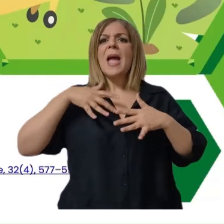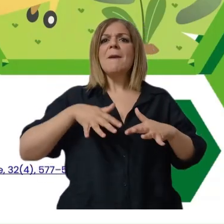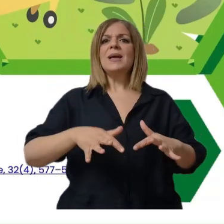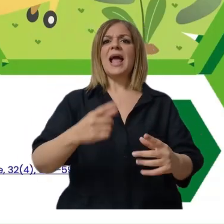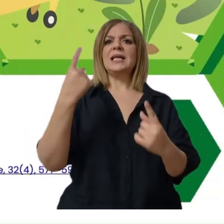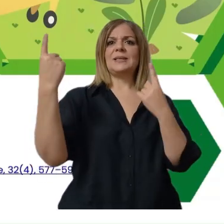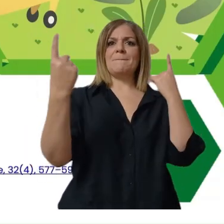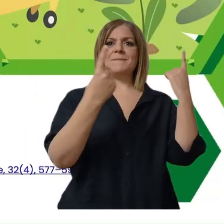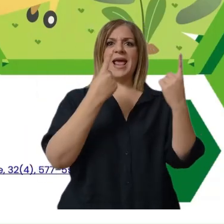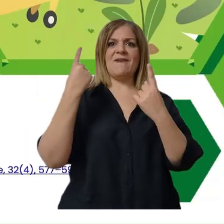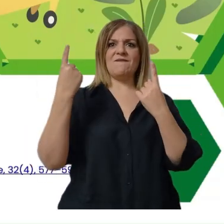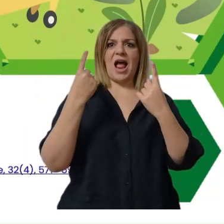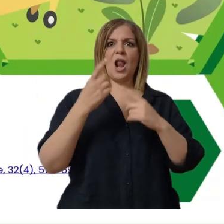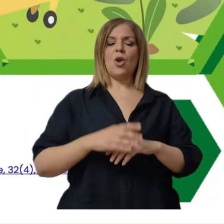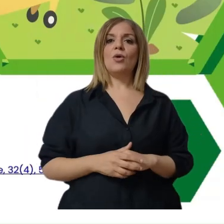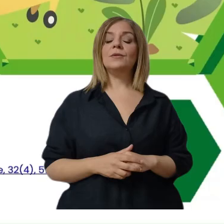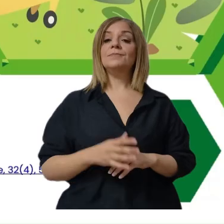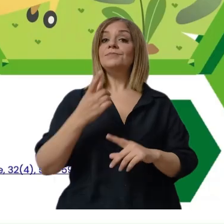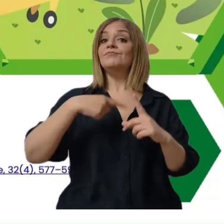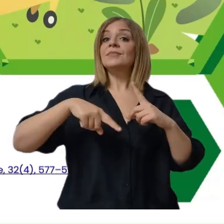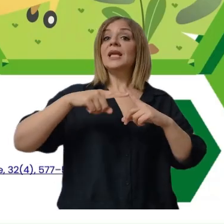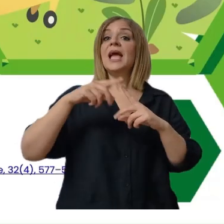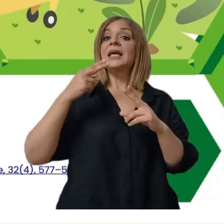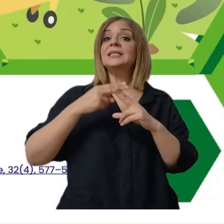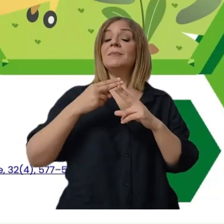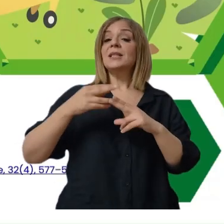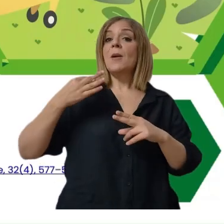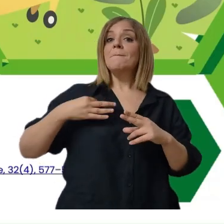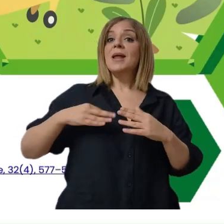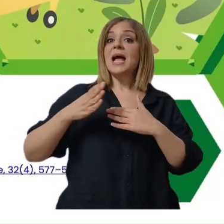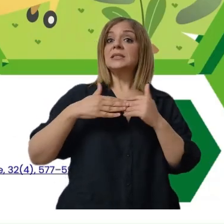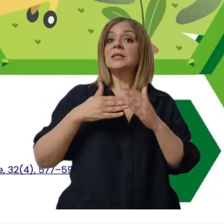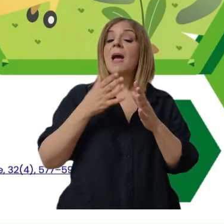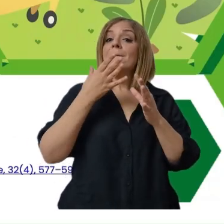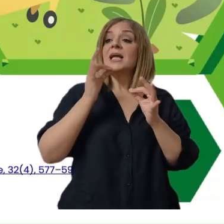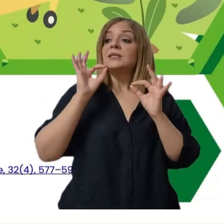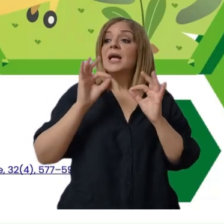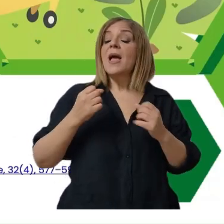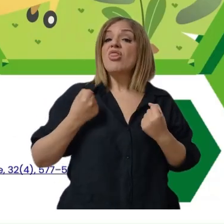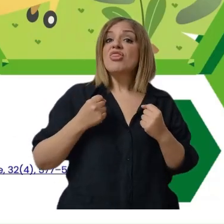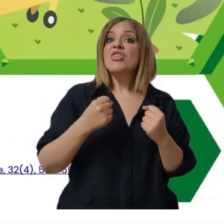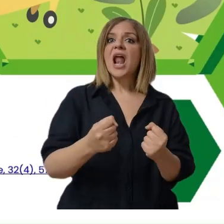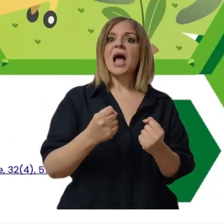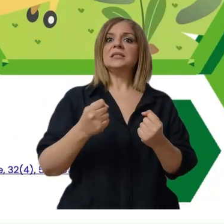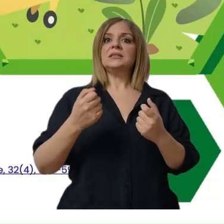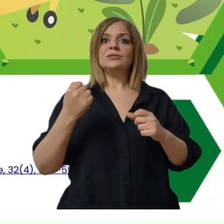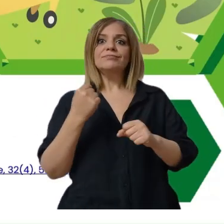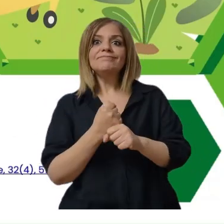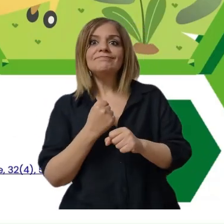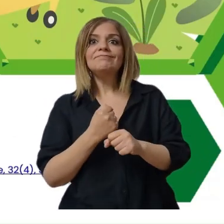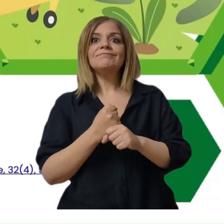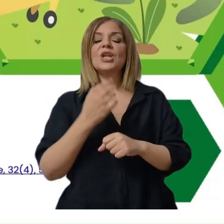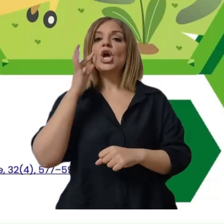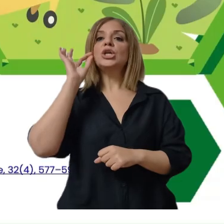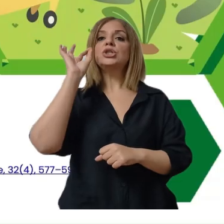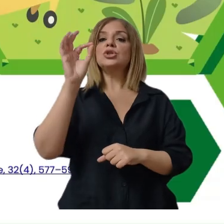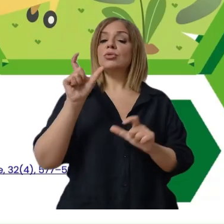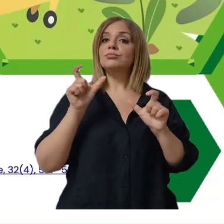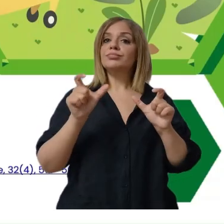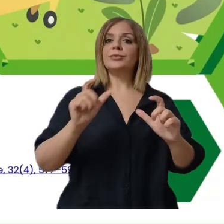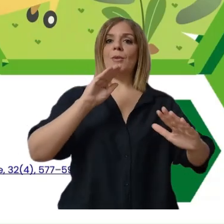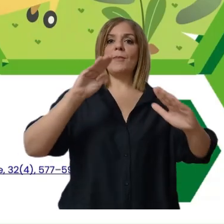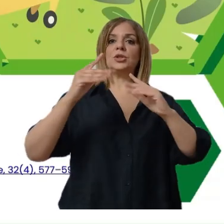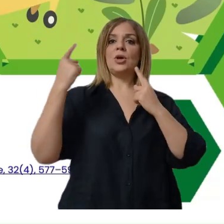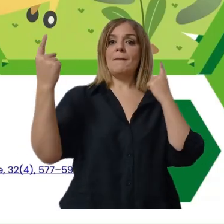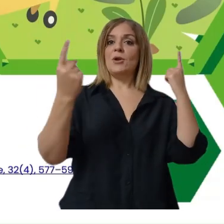environment nowadays. Also, green skills are practical actions that we can do in order to save